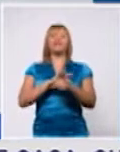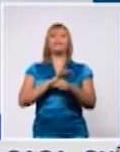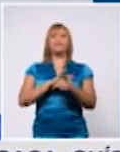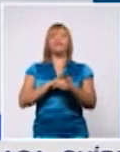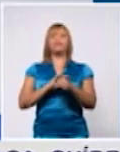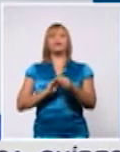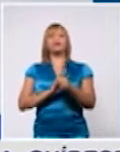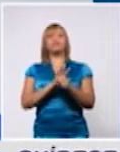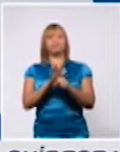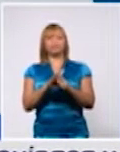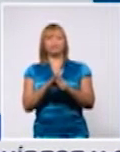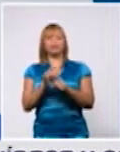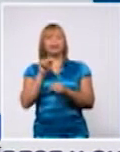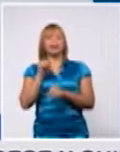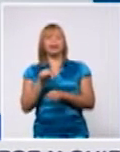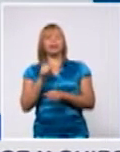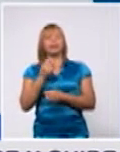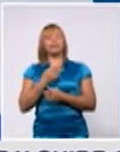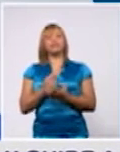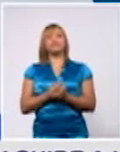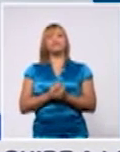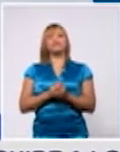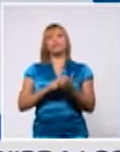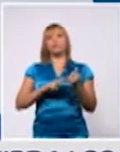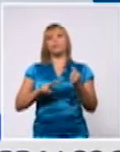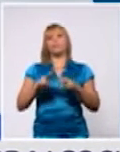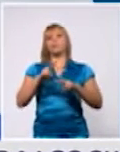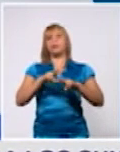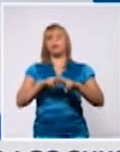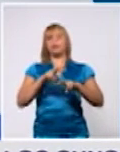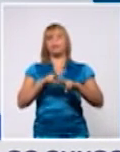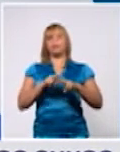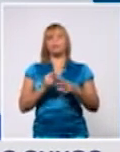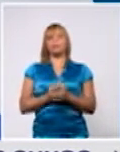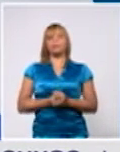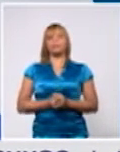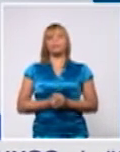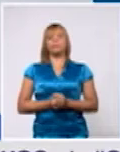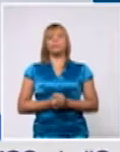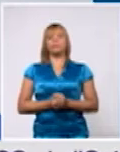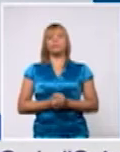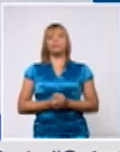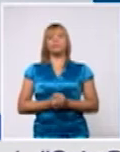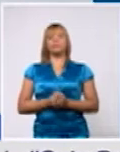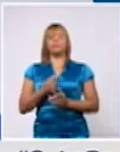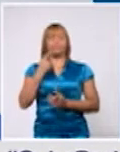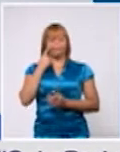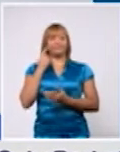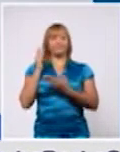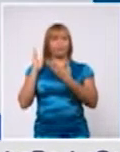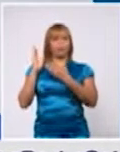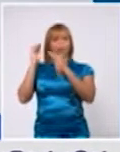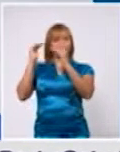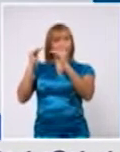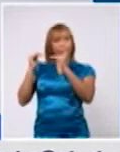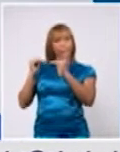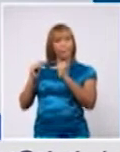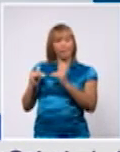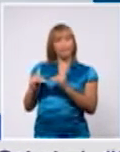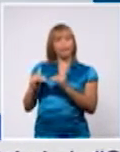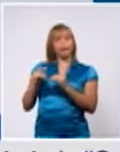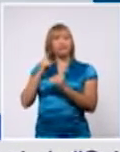all Mariel. In Villa Clara, Camagüey has 5 cases and Santa Clara has